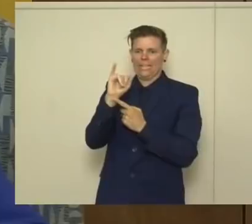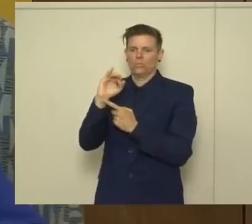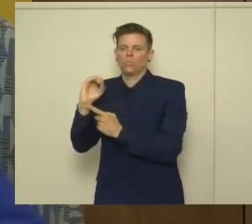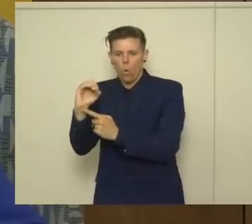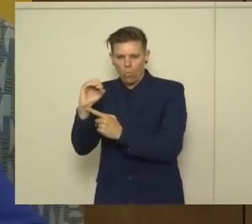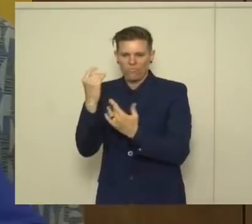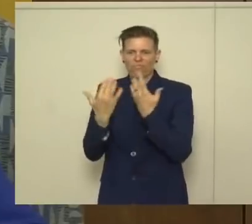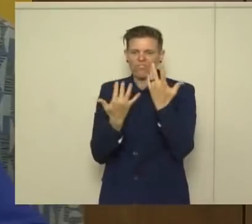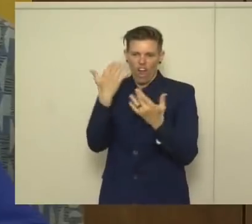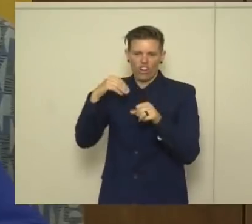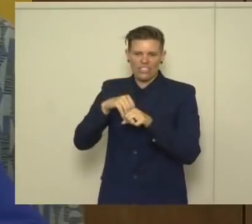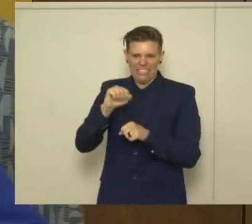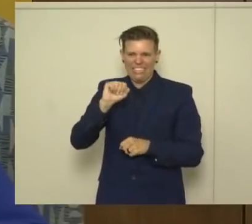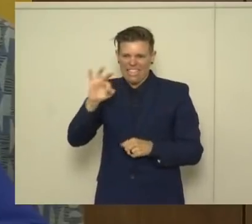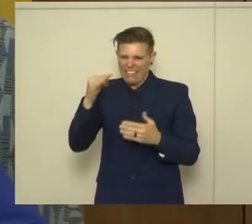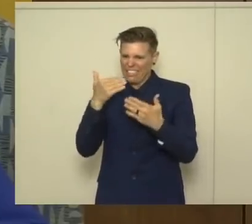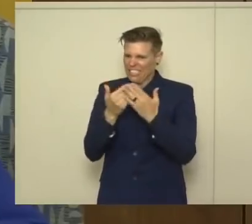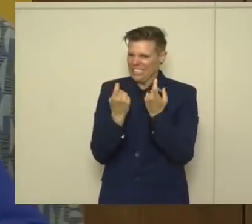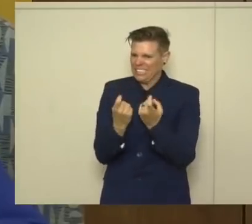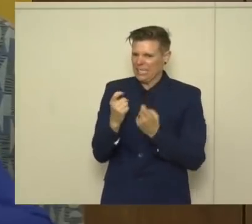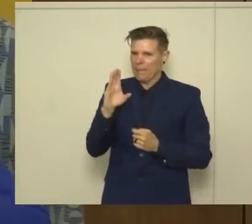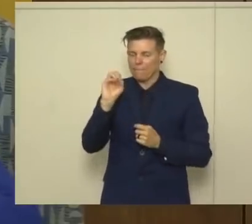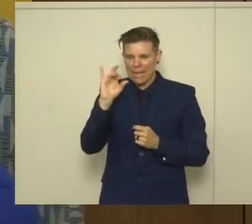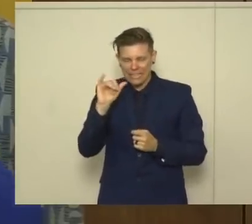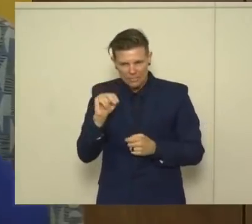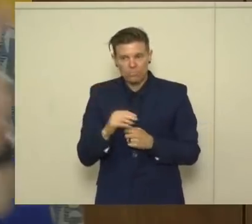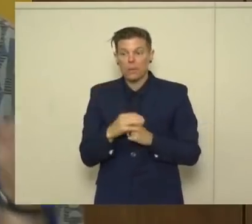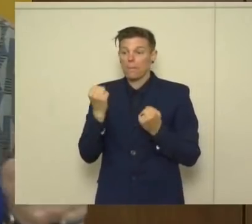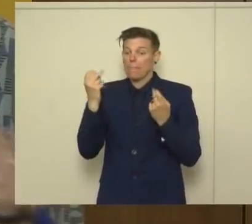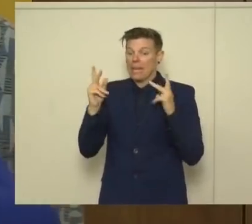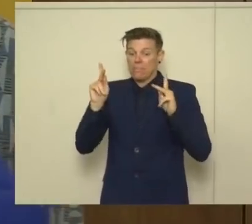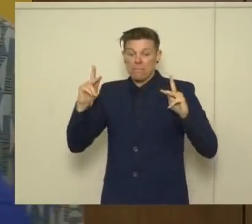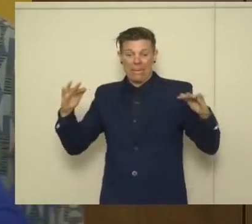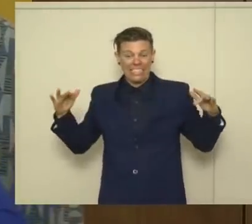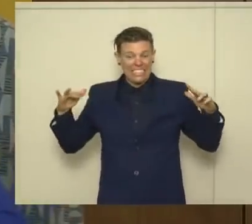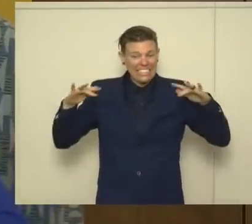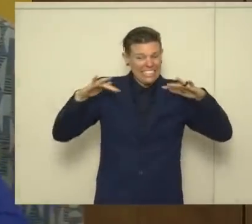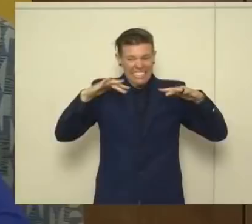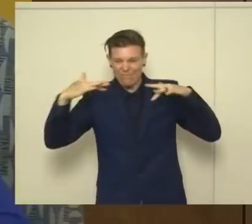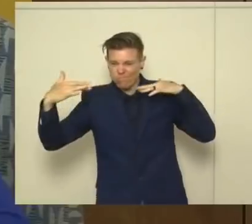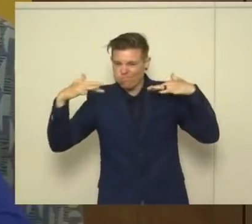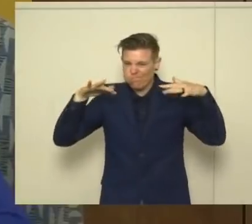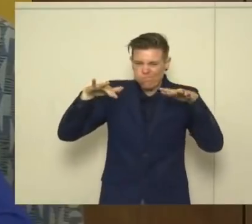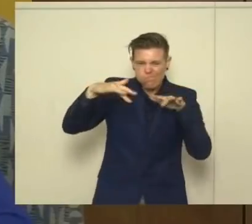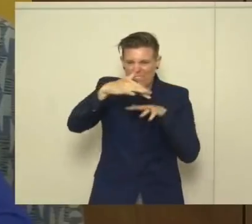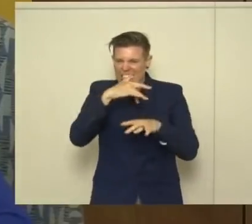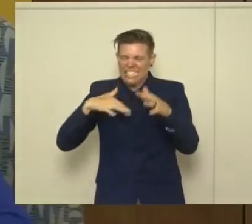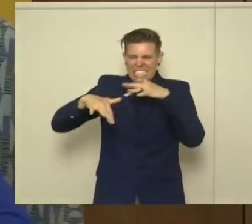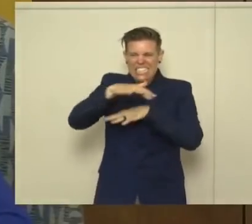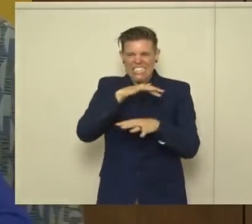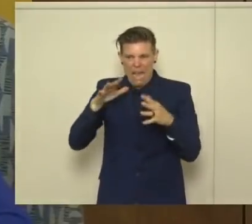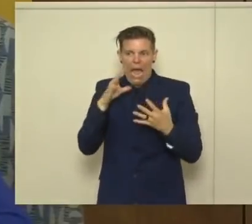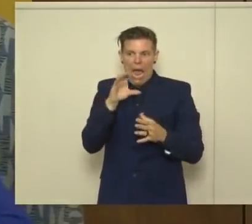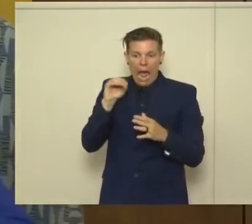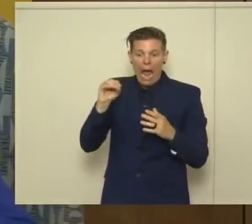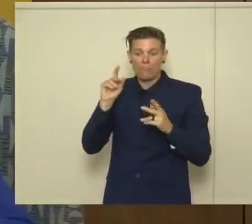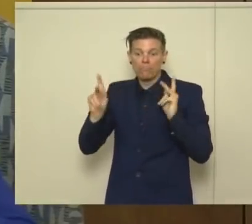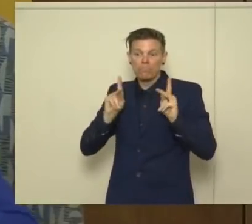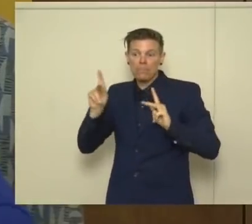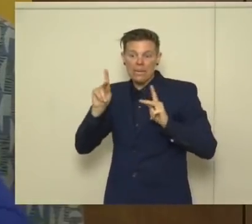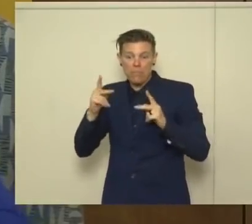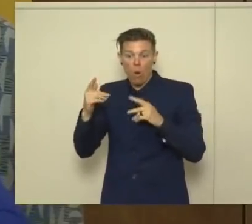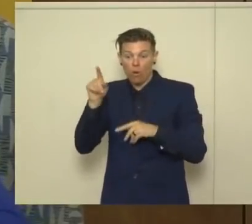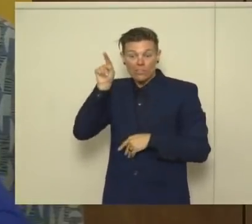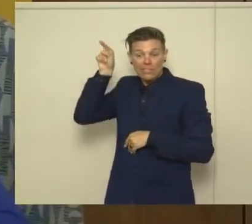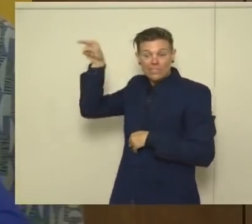the incredible number of New Mexico firefighters who have joined the effort in California. Thank you very